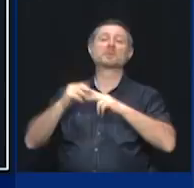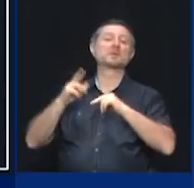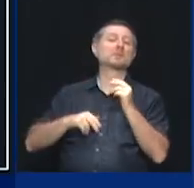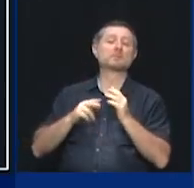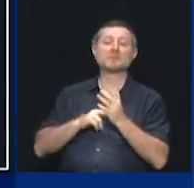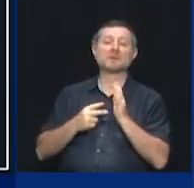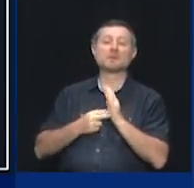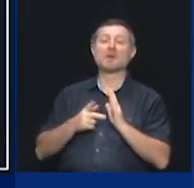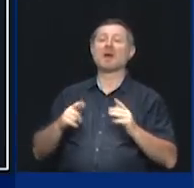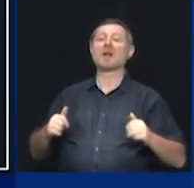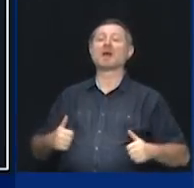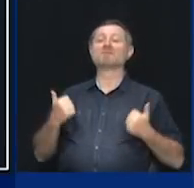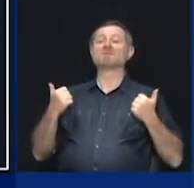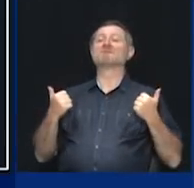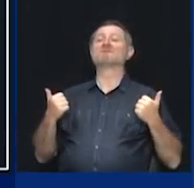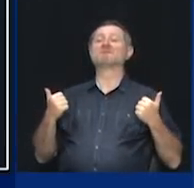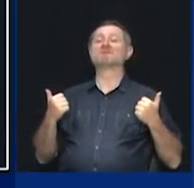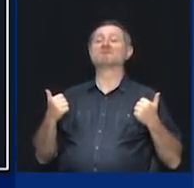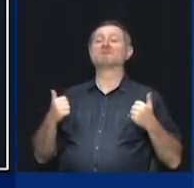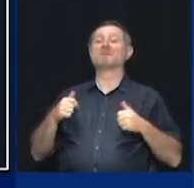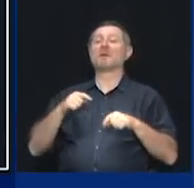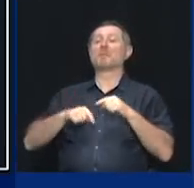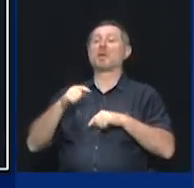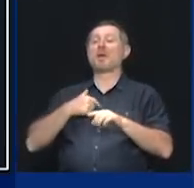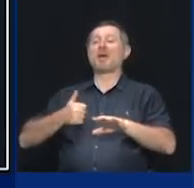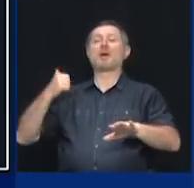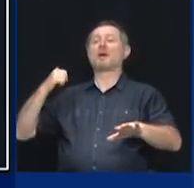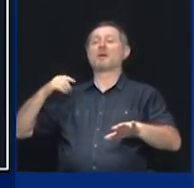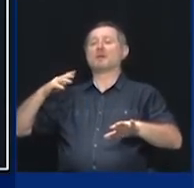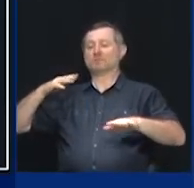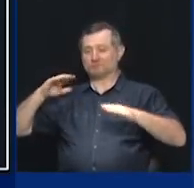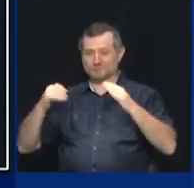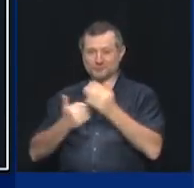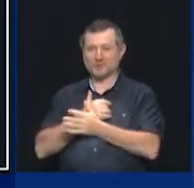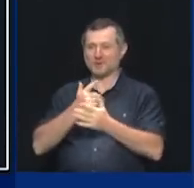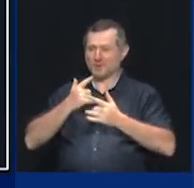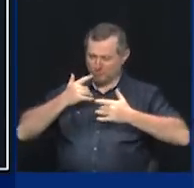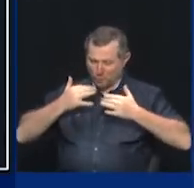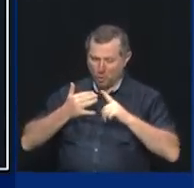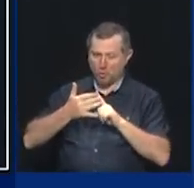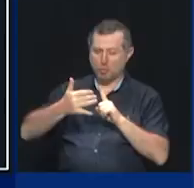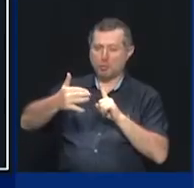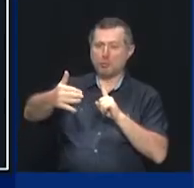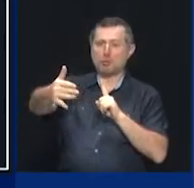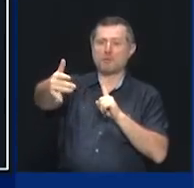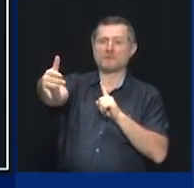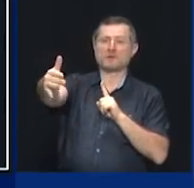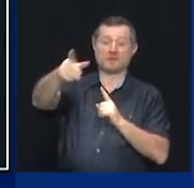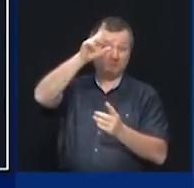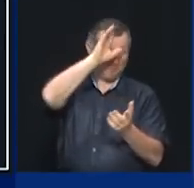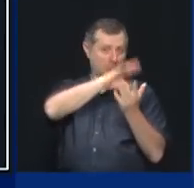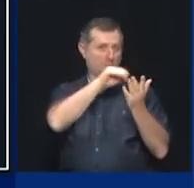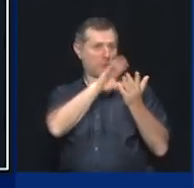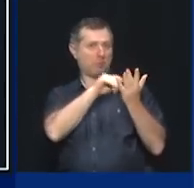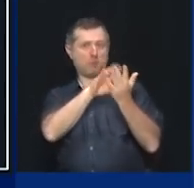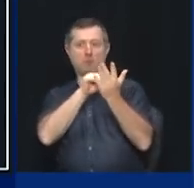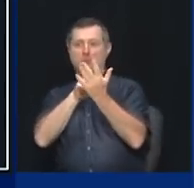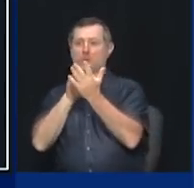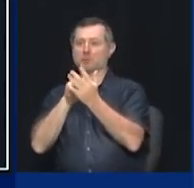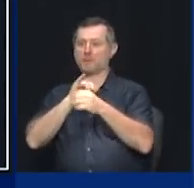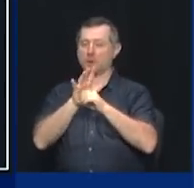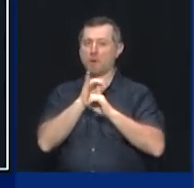going backwards. Life is about going forwards. This is how do we take the lessons that we learned from COVID over the past year and how do we build